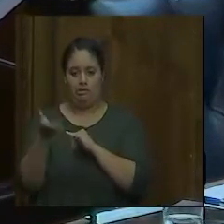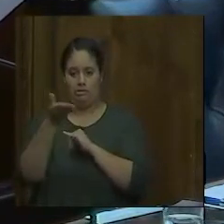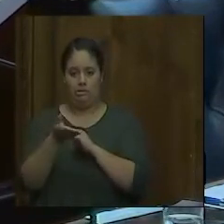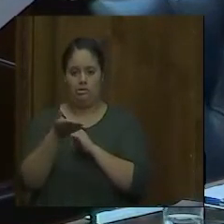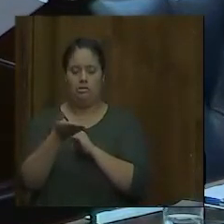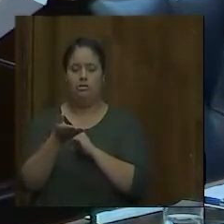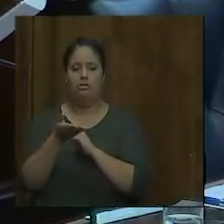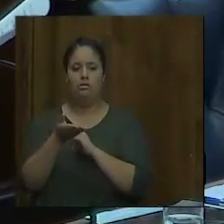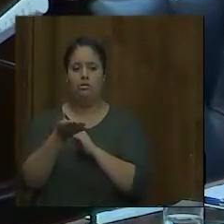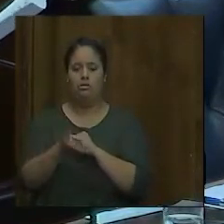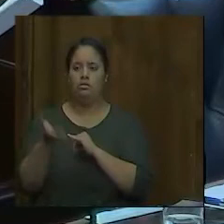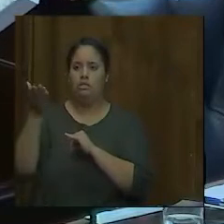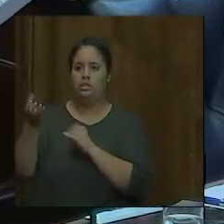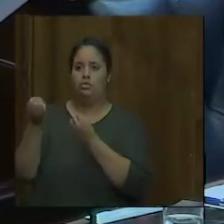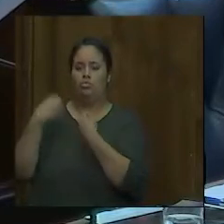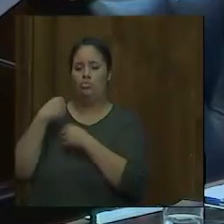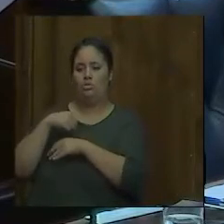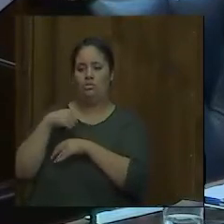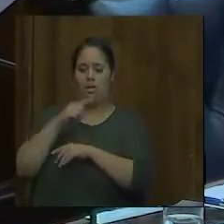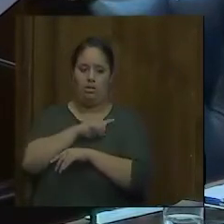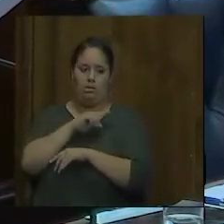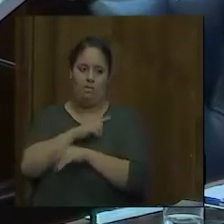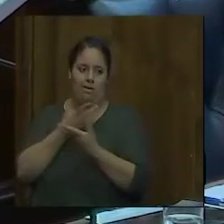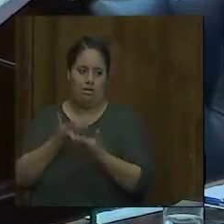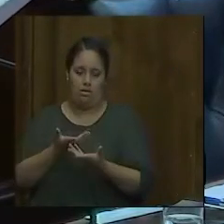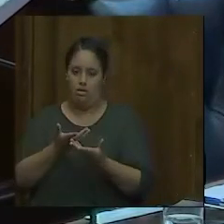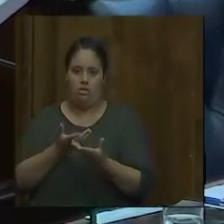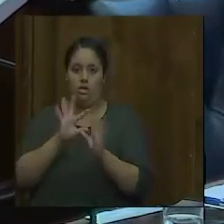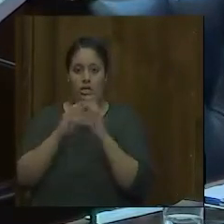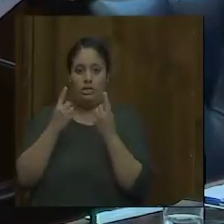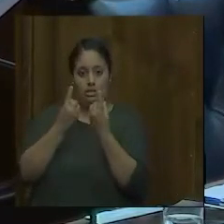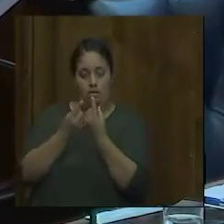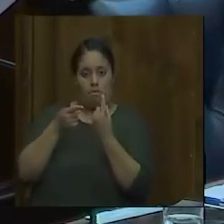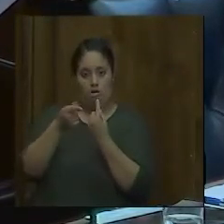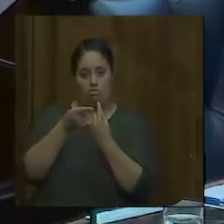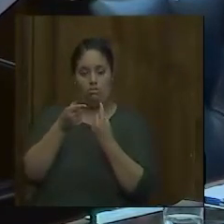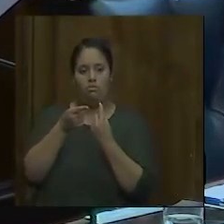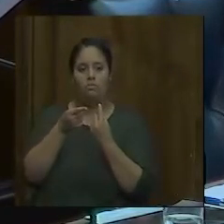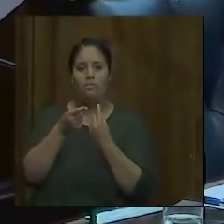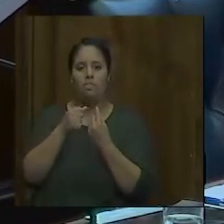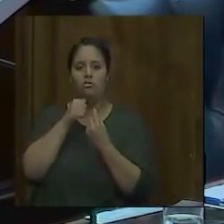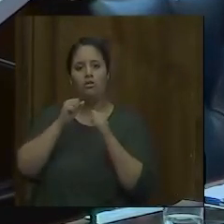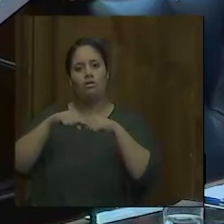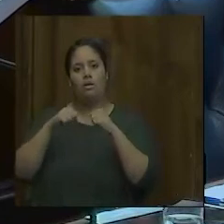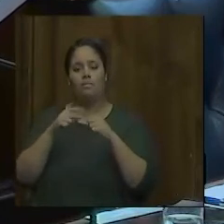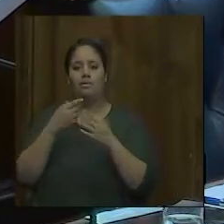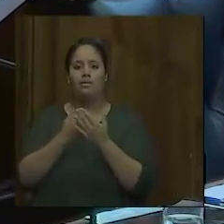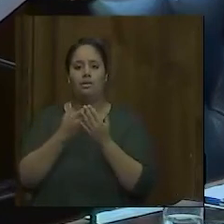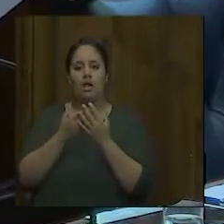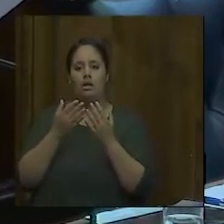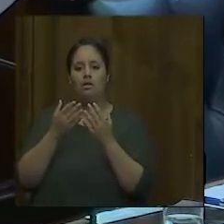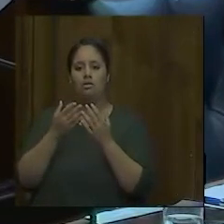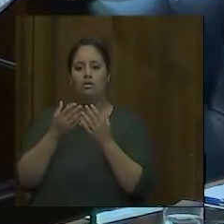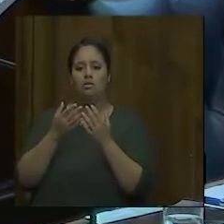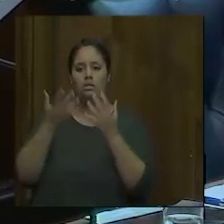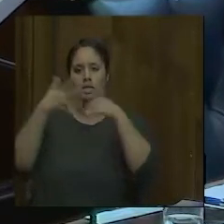such as this to the municipalities? Is the department is unable to